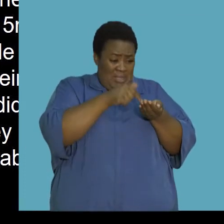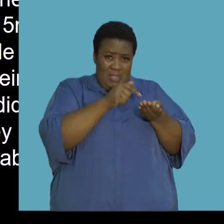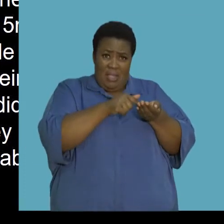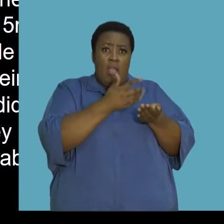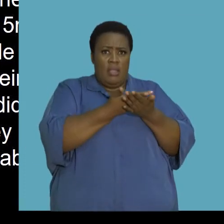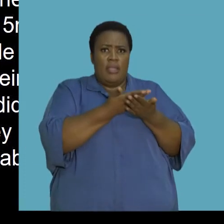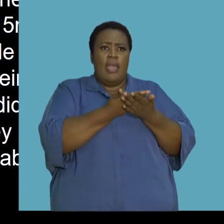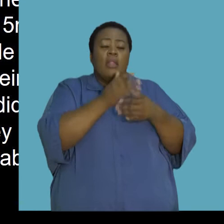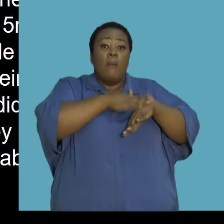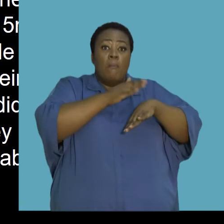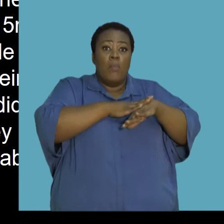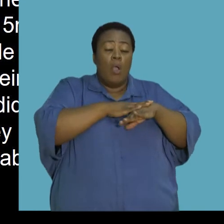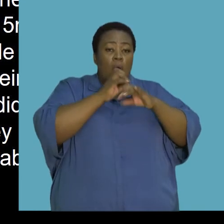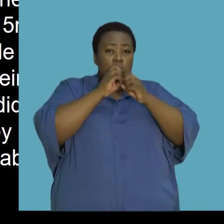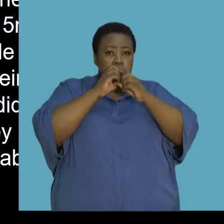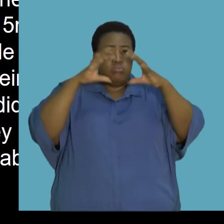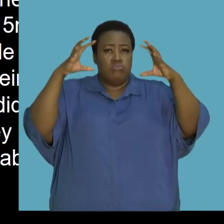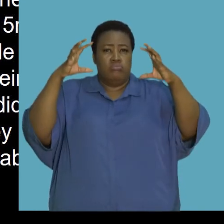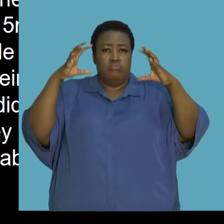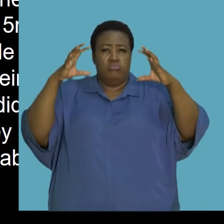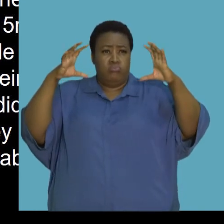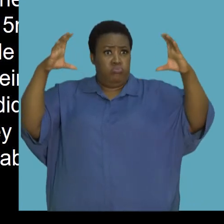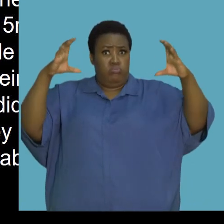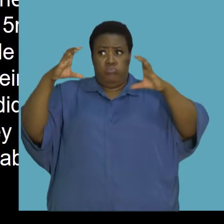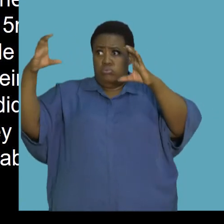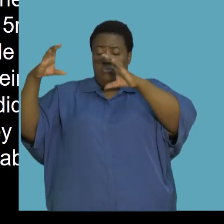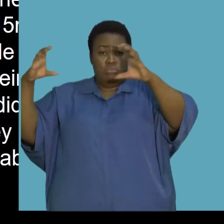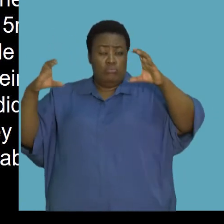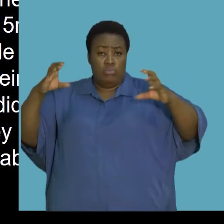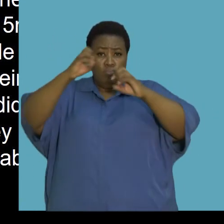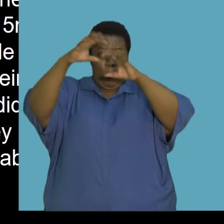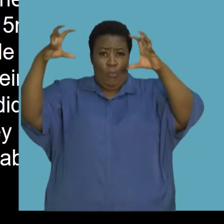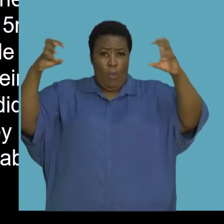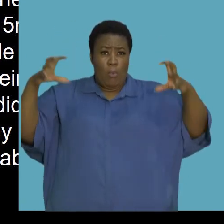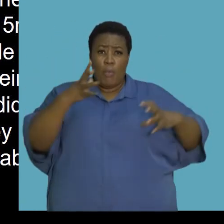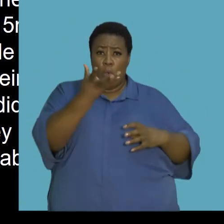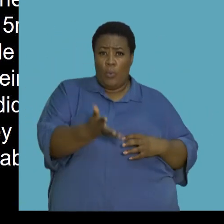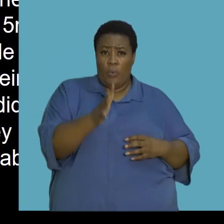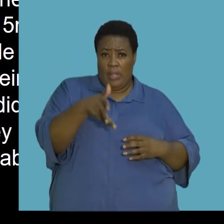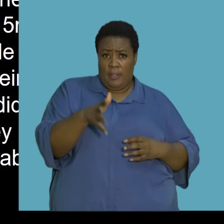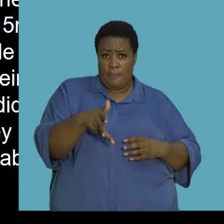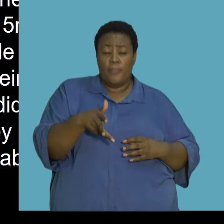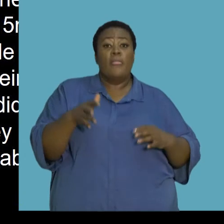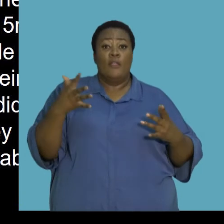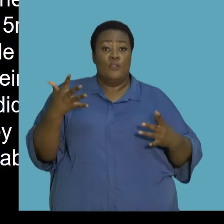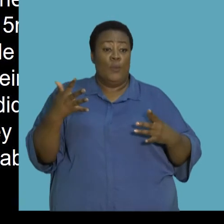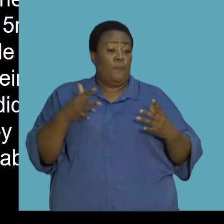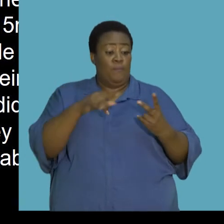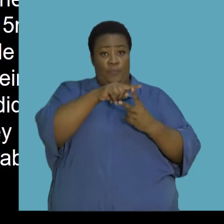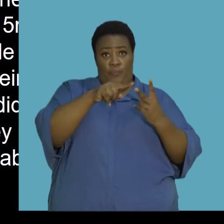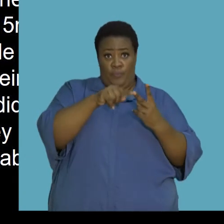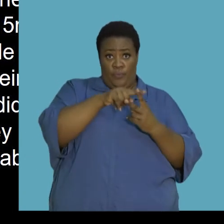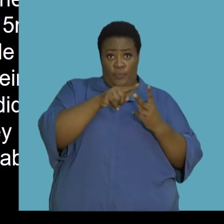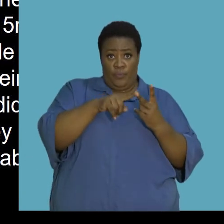bubbles that are twice as big as the bubbles made with the regular bubble soap. Patrick and SpongeBob made